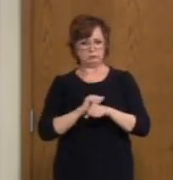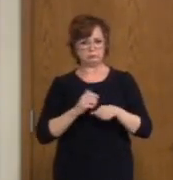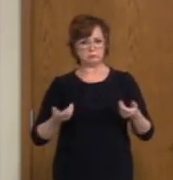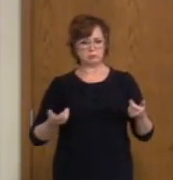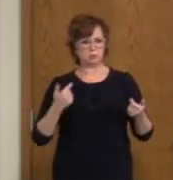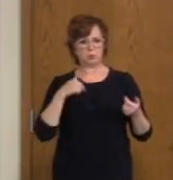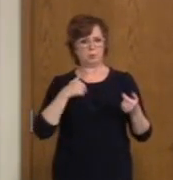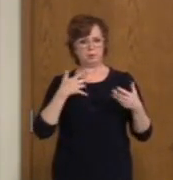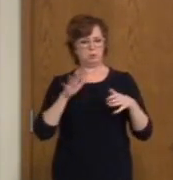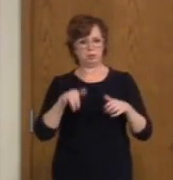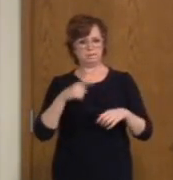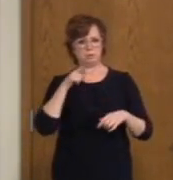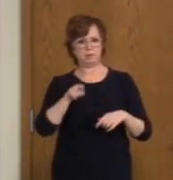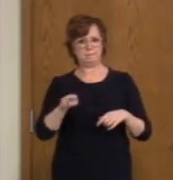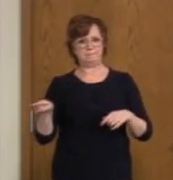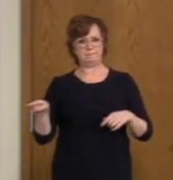So